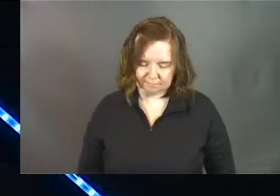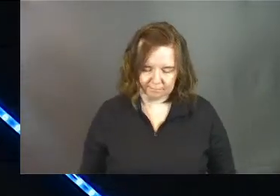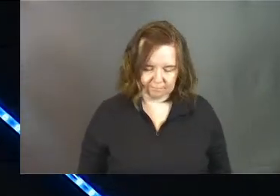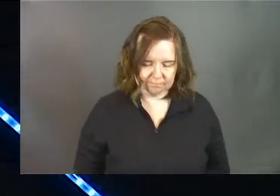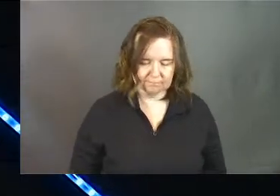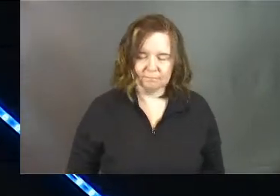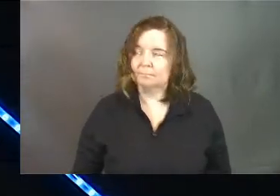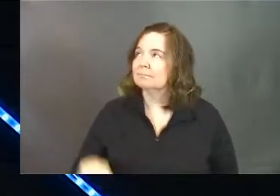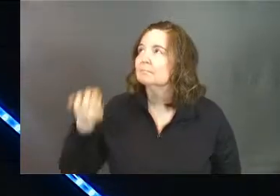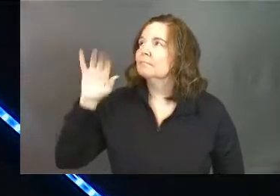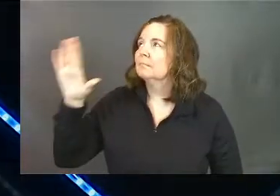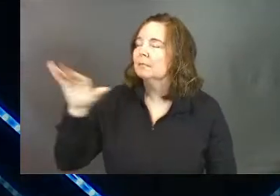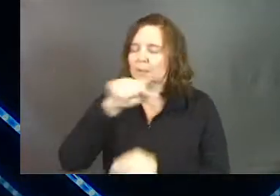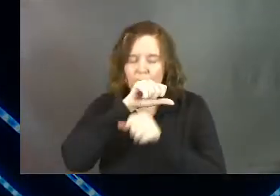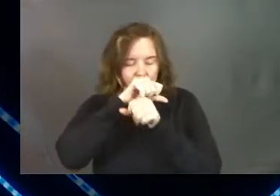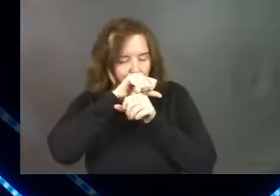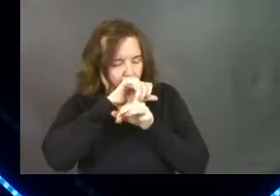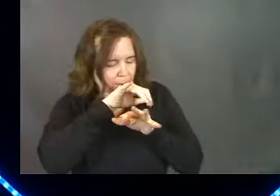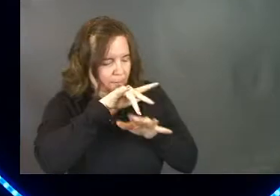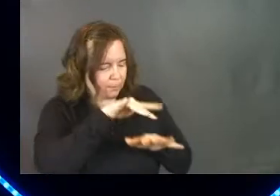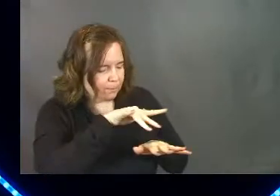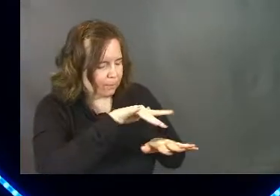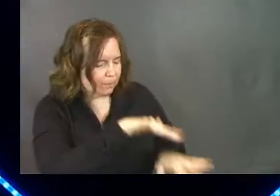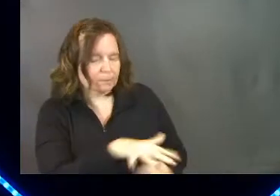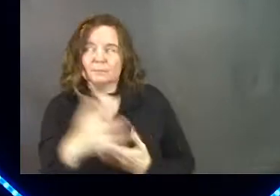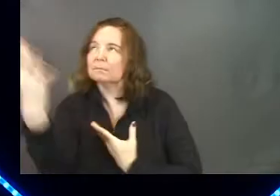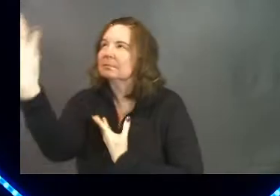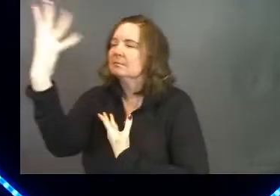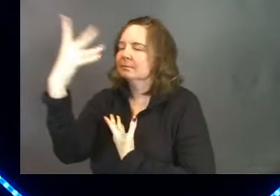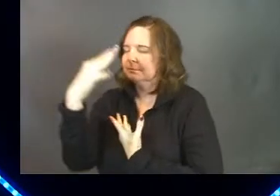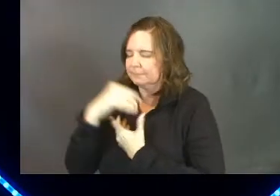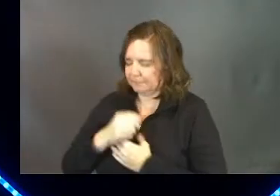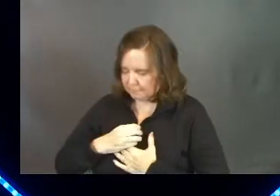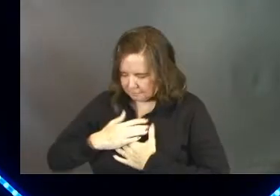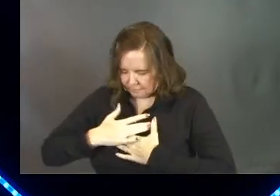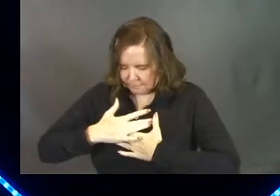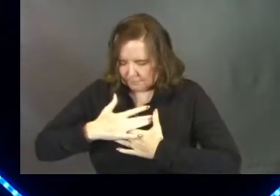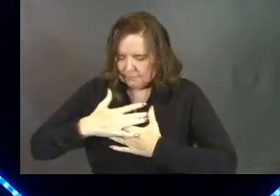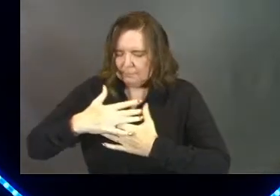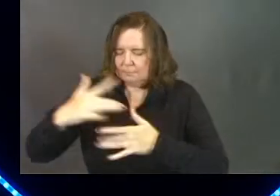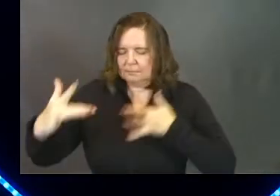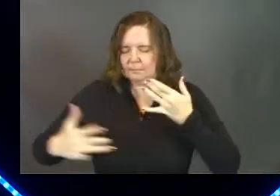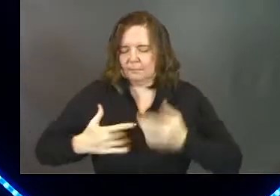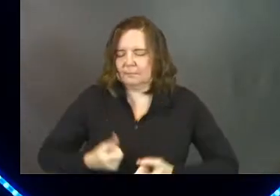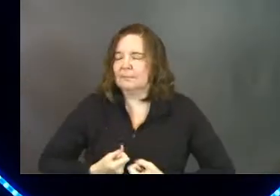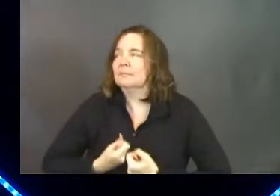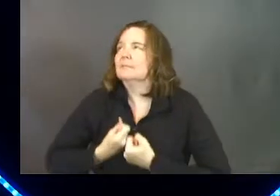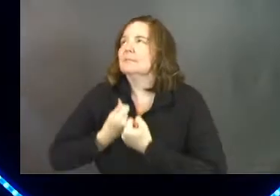Thank you.